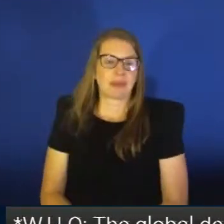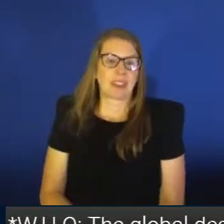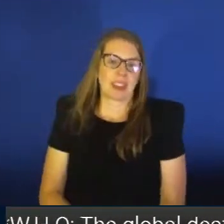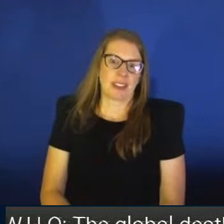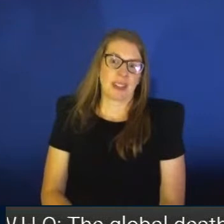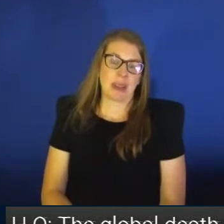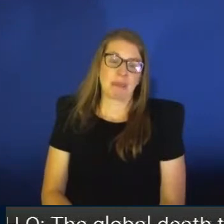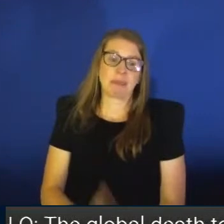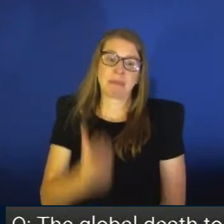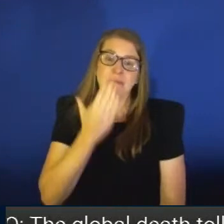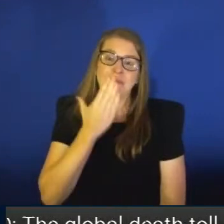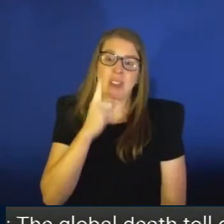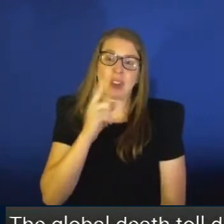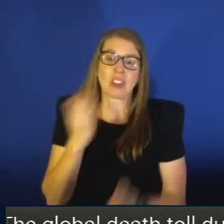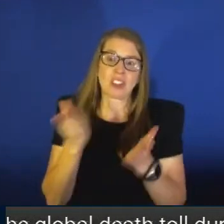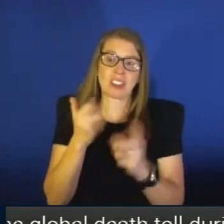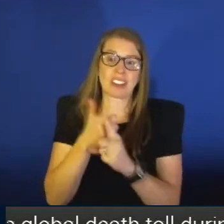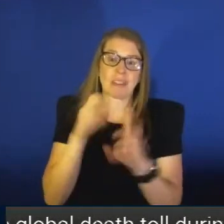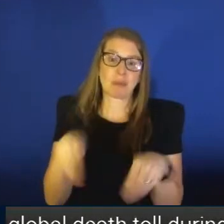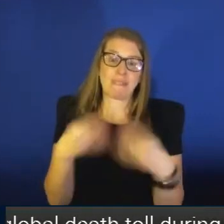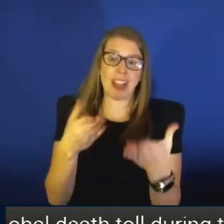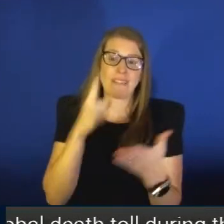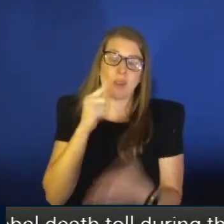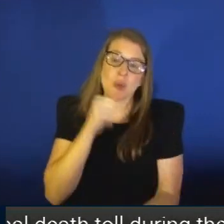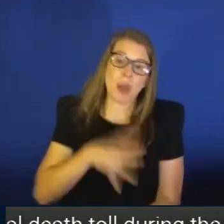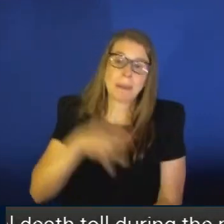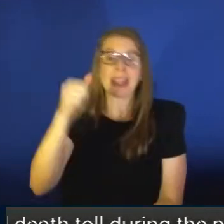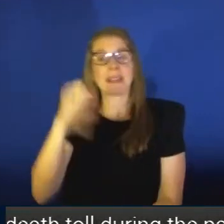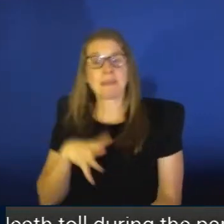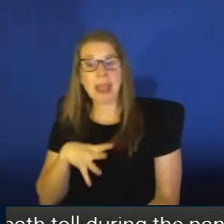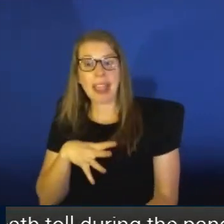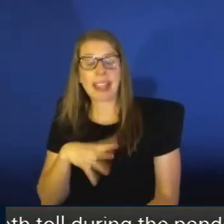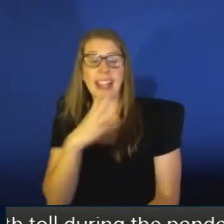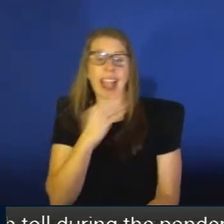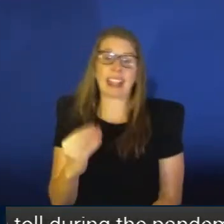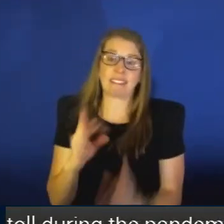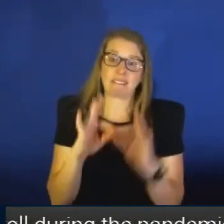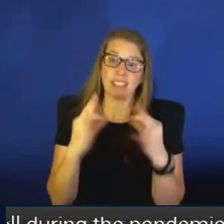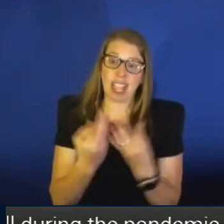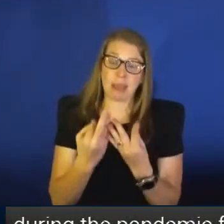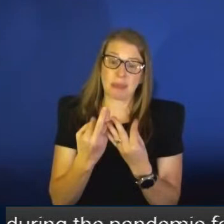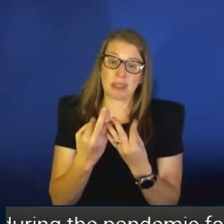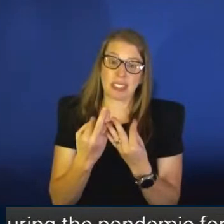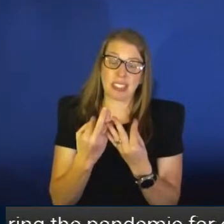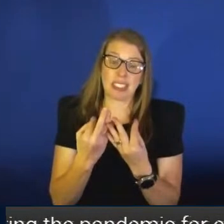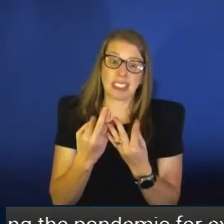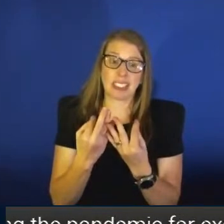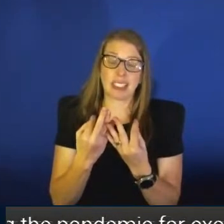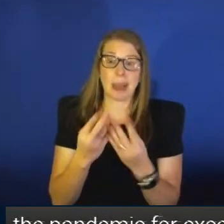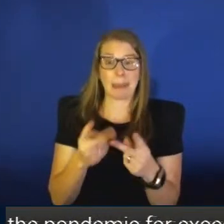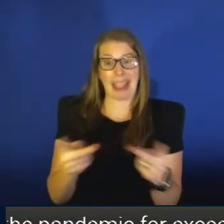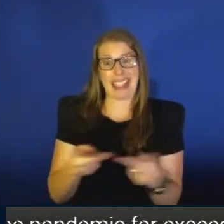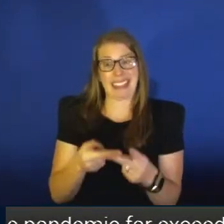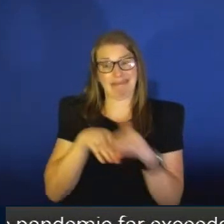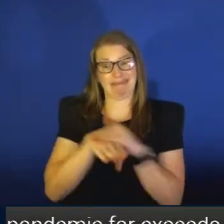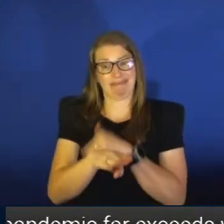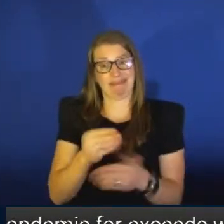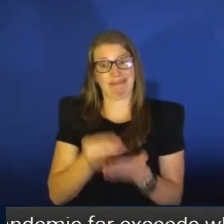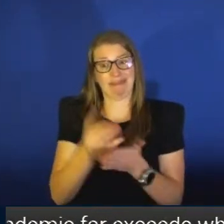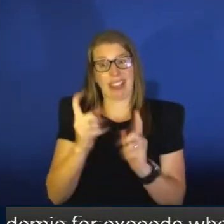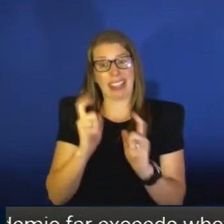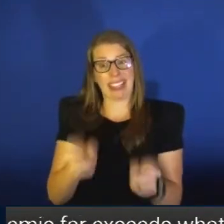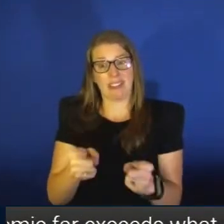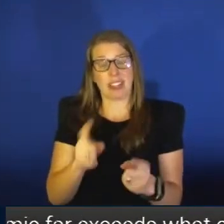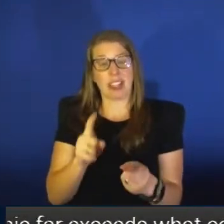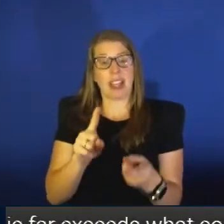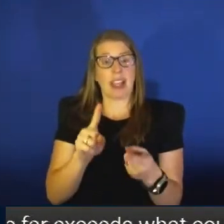for the service you provide for women and men and, Yes. and the families, and giving them a place to come and buy gifts and a place to come and meet friends